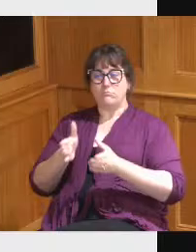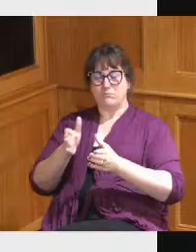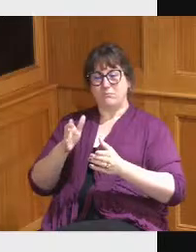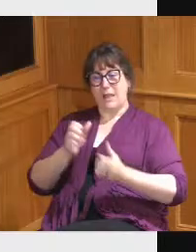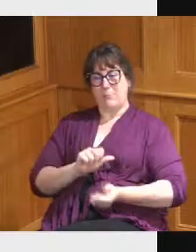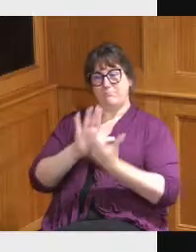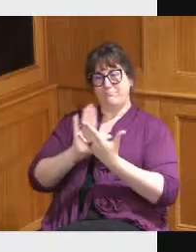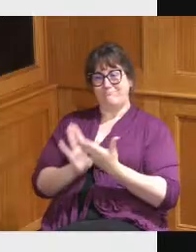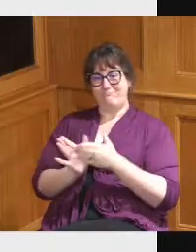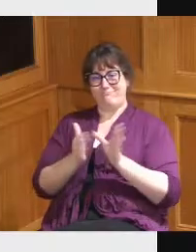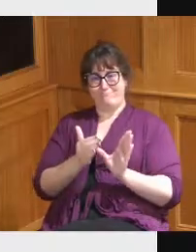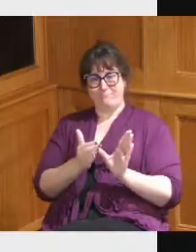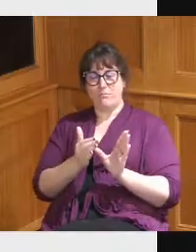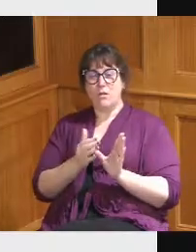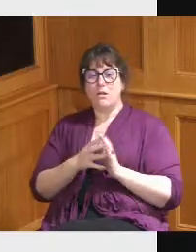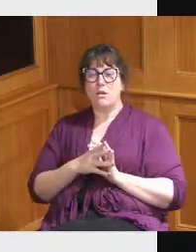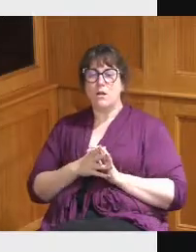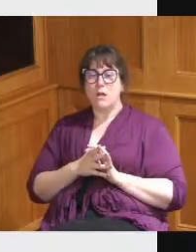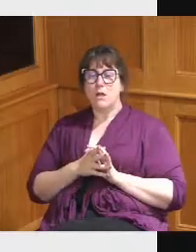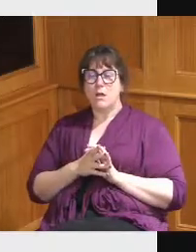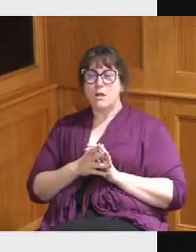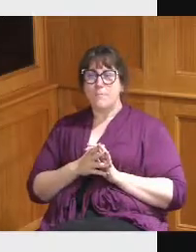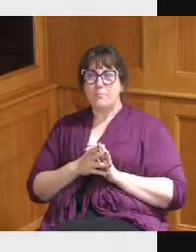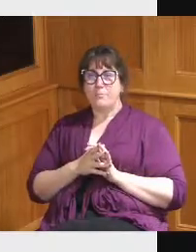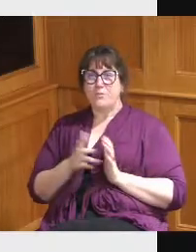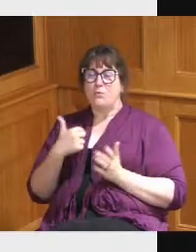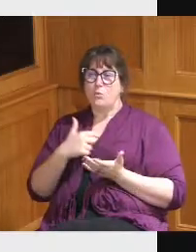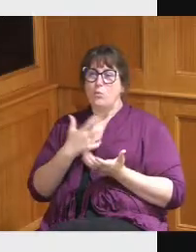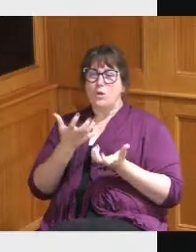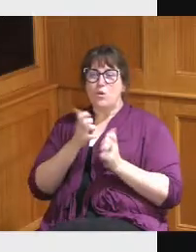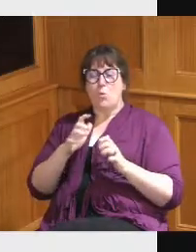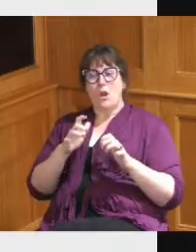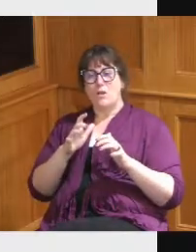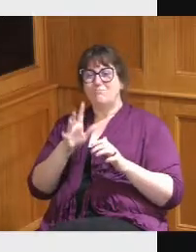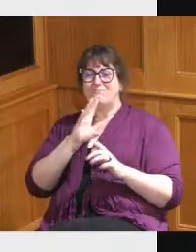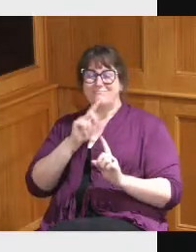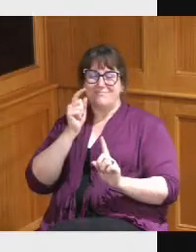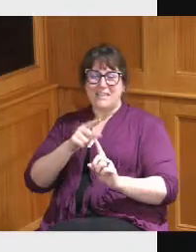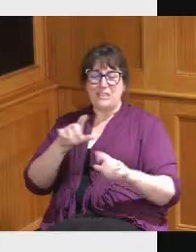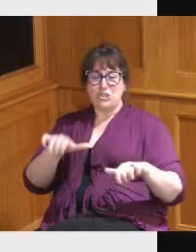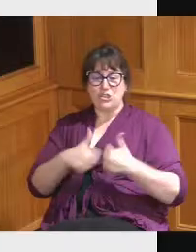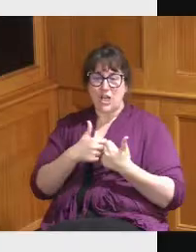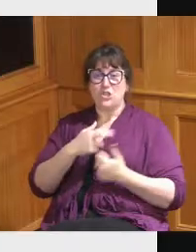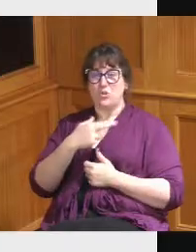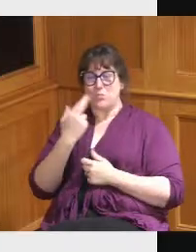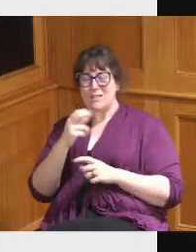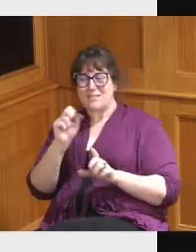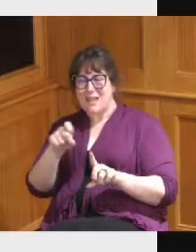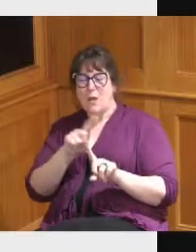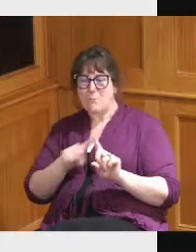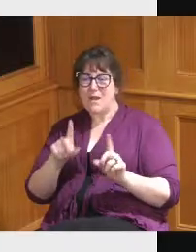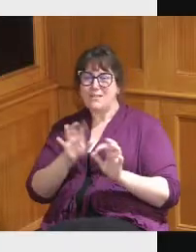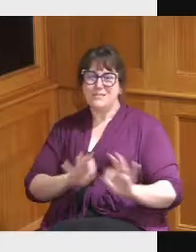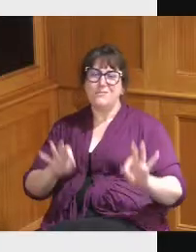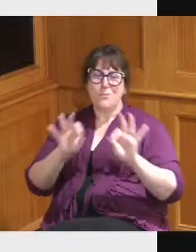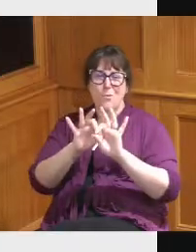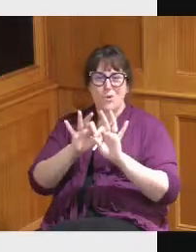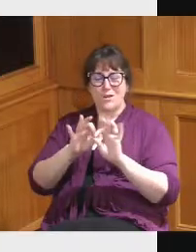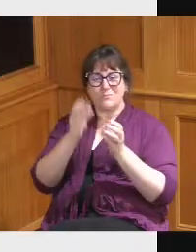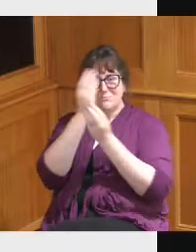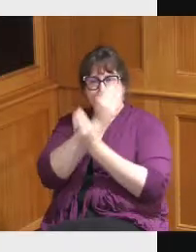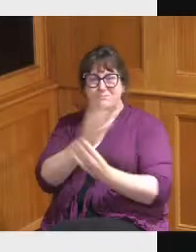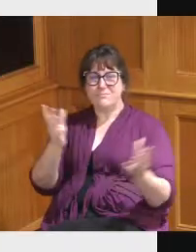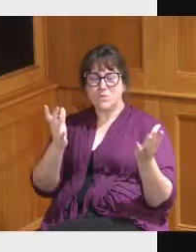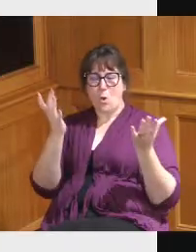objectives. And without getting into spending too much time on the challenges of the WISC, it is important to just, let everyone